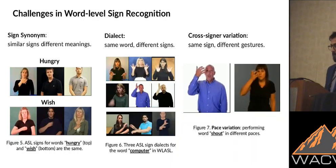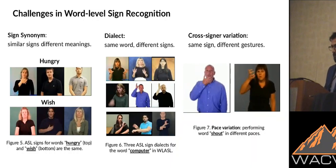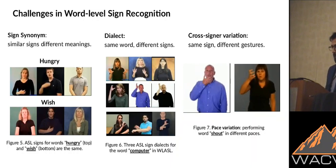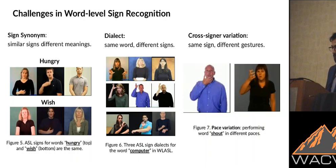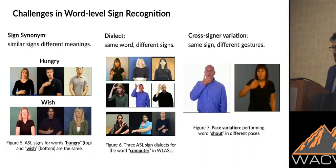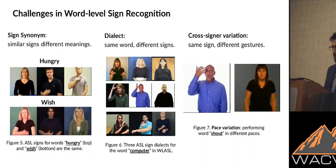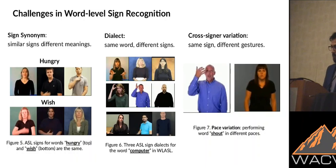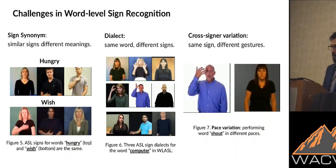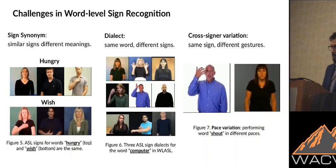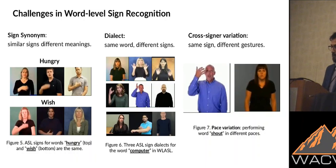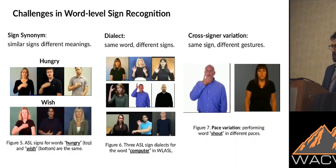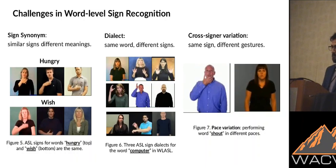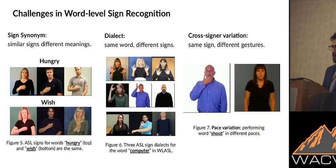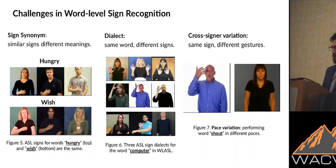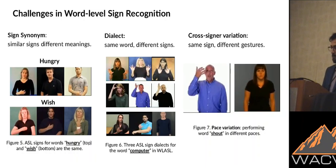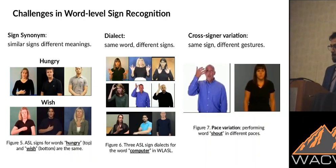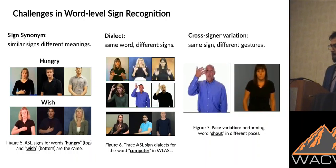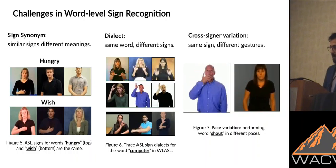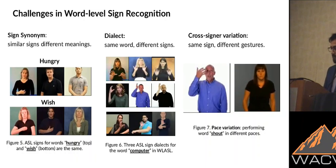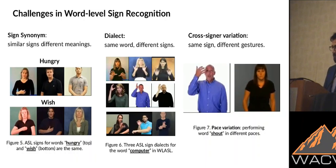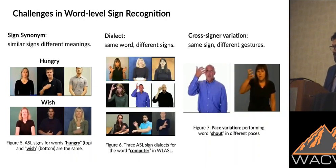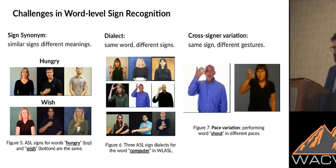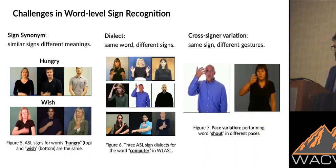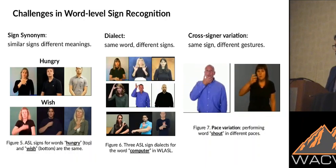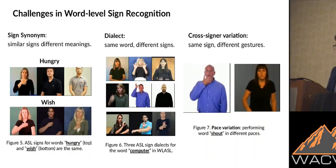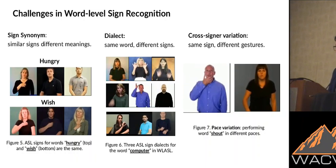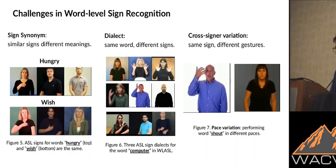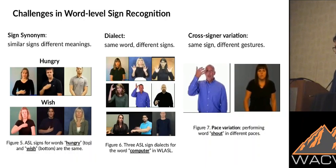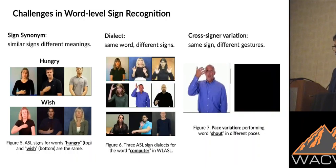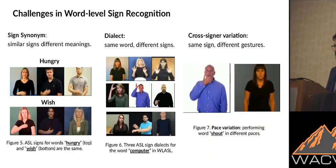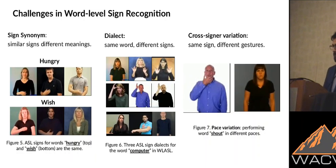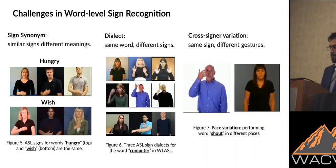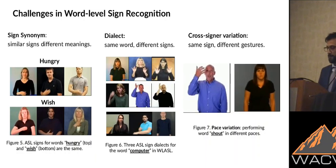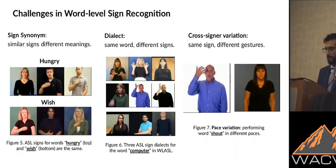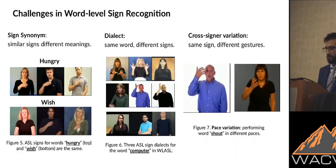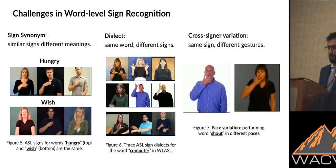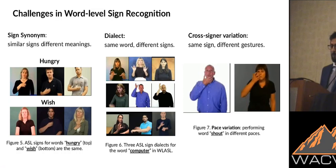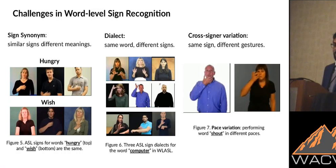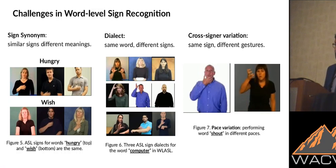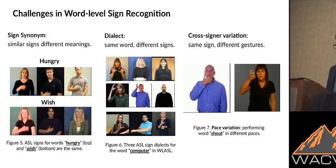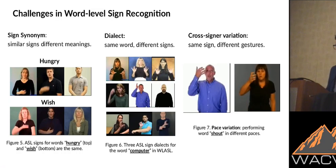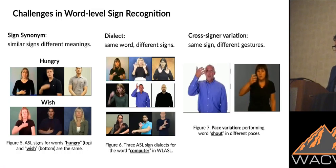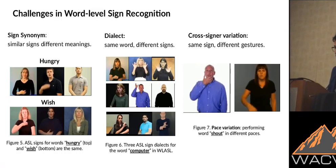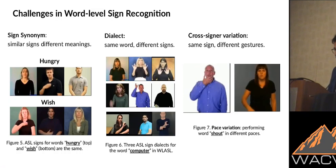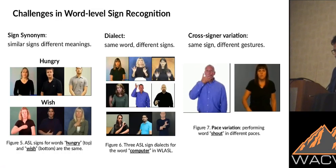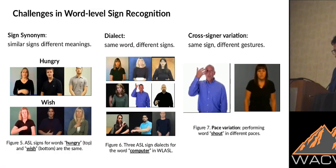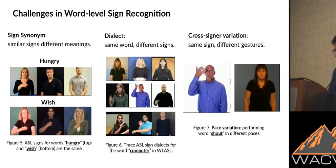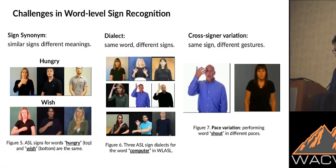Finally, at the right, there exists variation in pace, gesture, or stretching when different signs perform the same